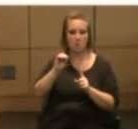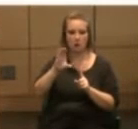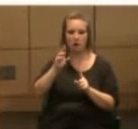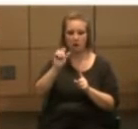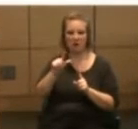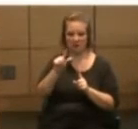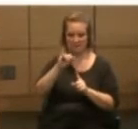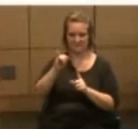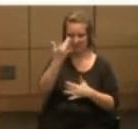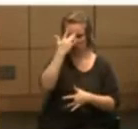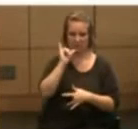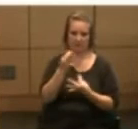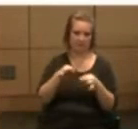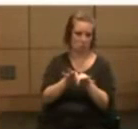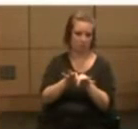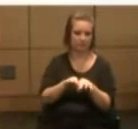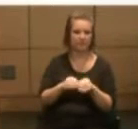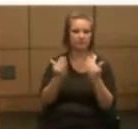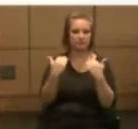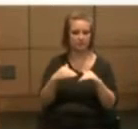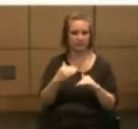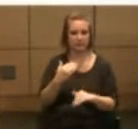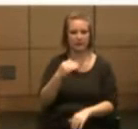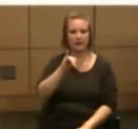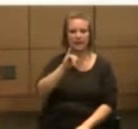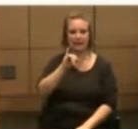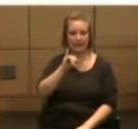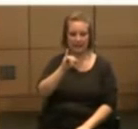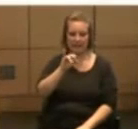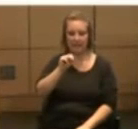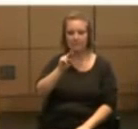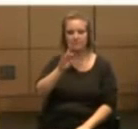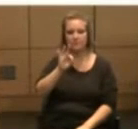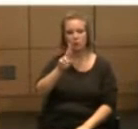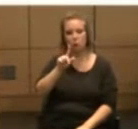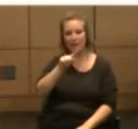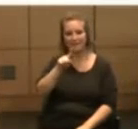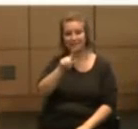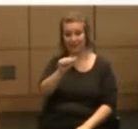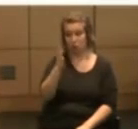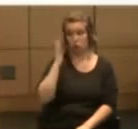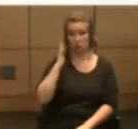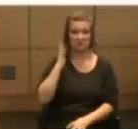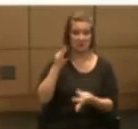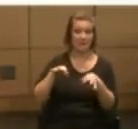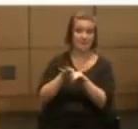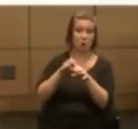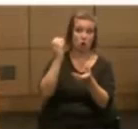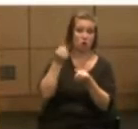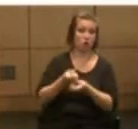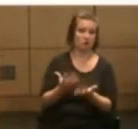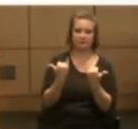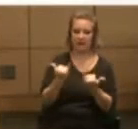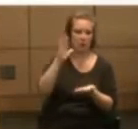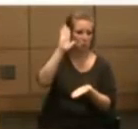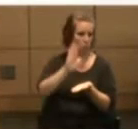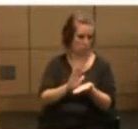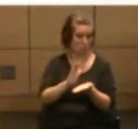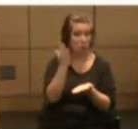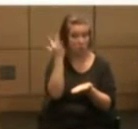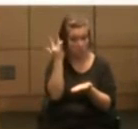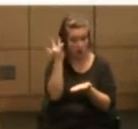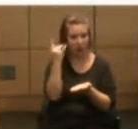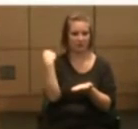infections are important. Haemophilus influenza is also used to be an important cause. It's less important now because we've